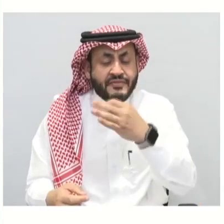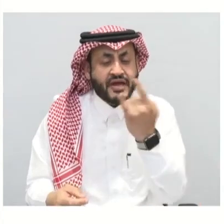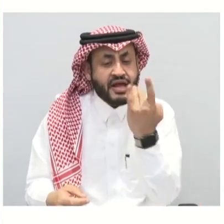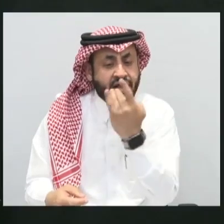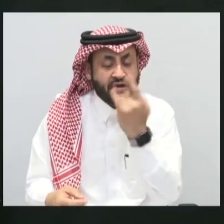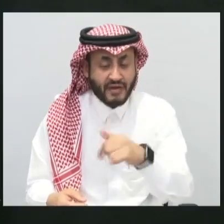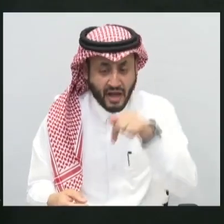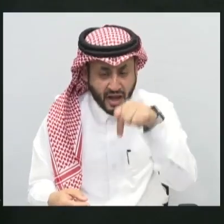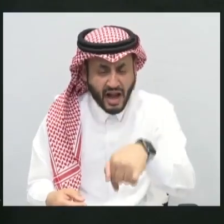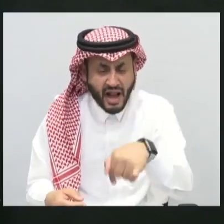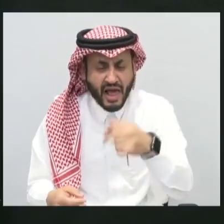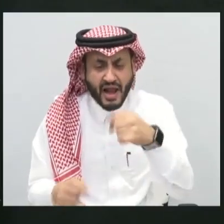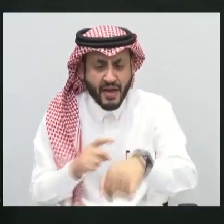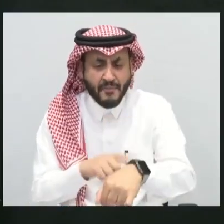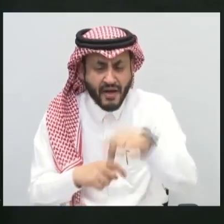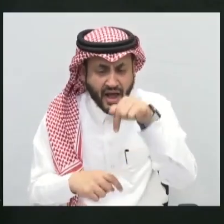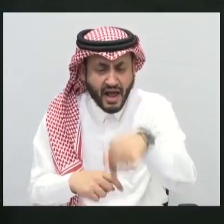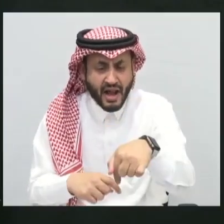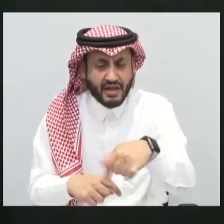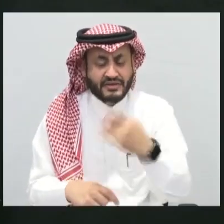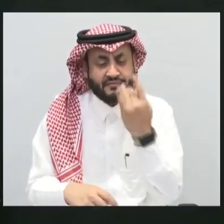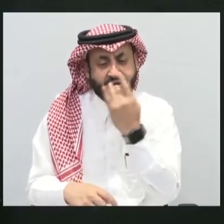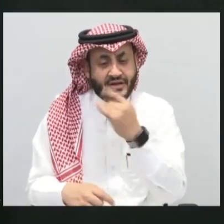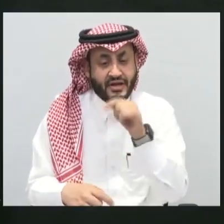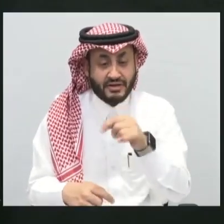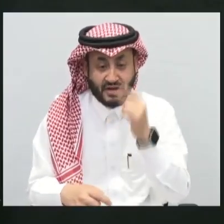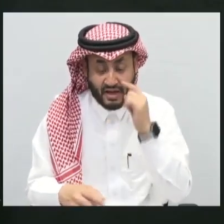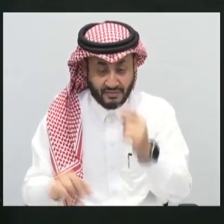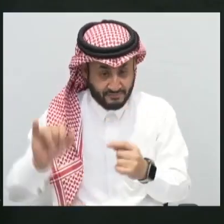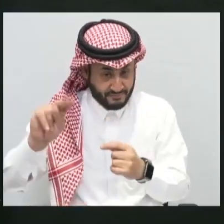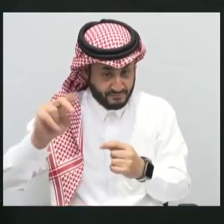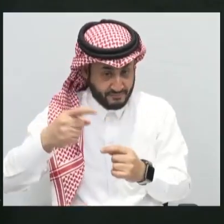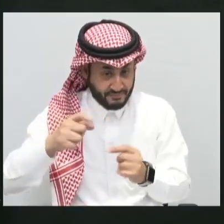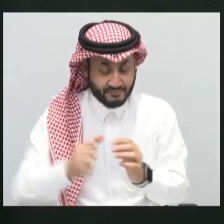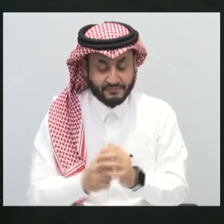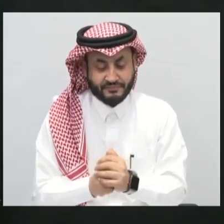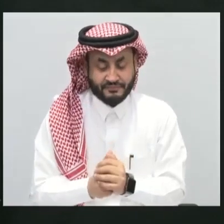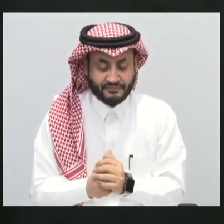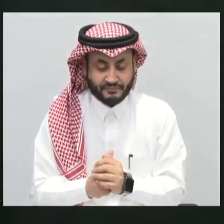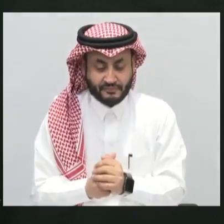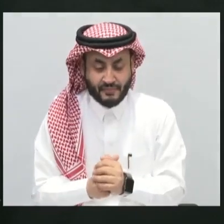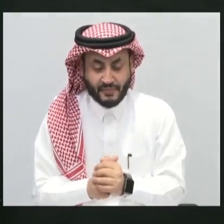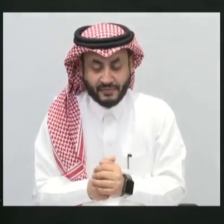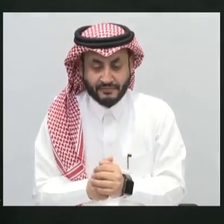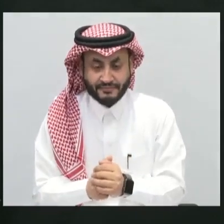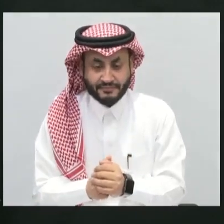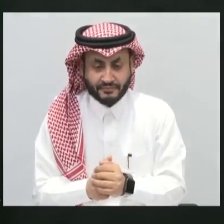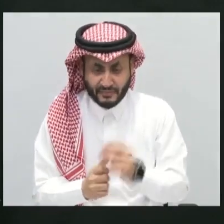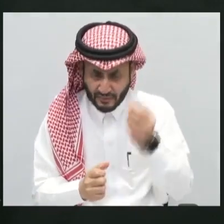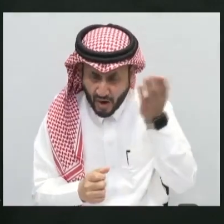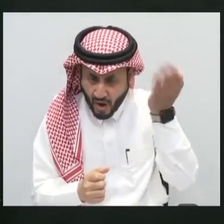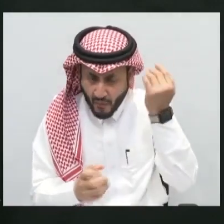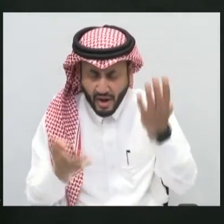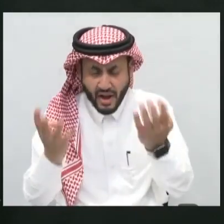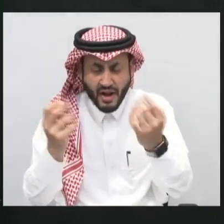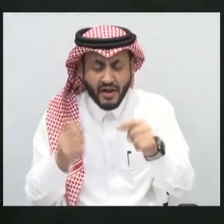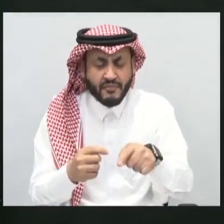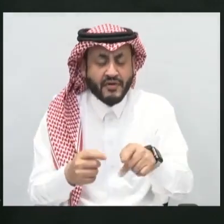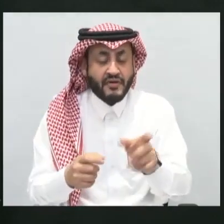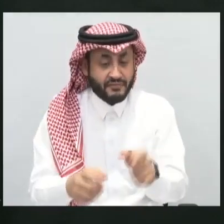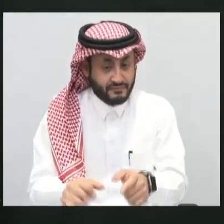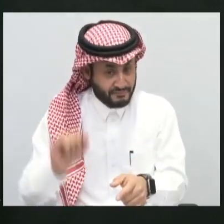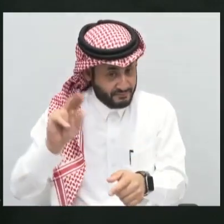Right now, right this moment, I am speaking English. So, we have learned that if we are